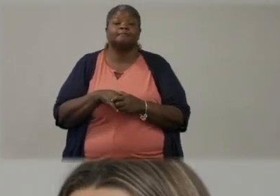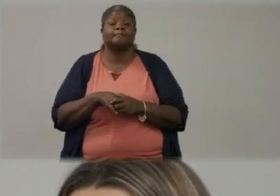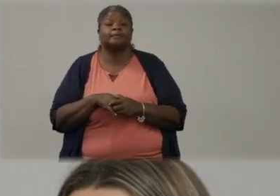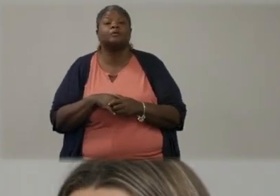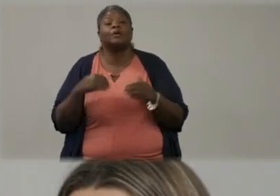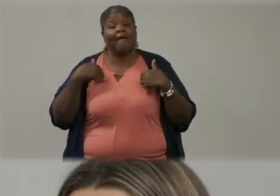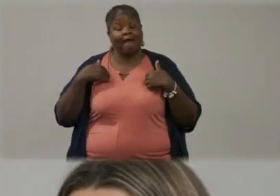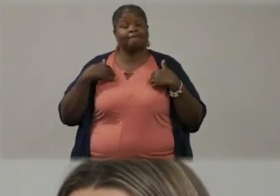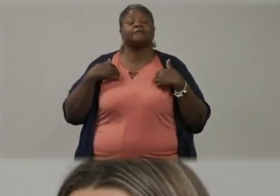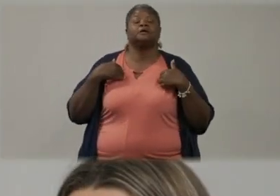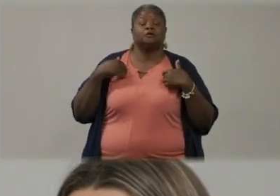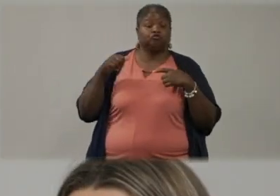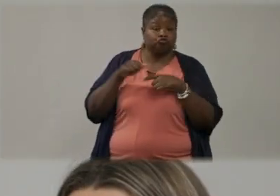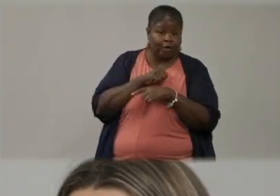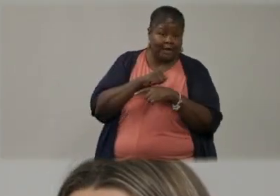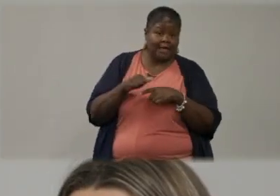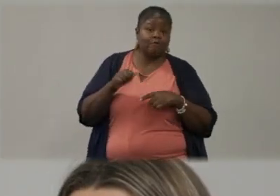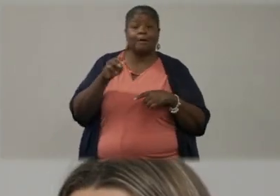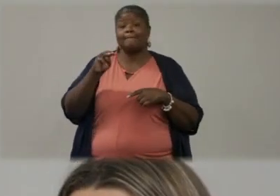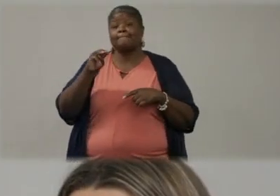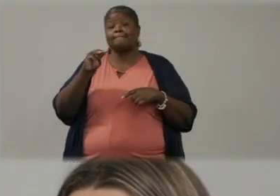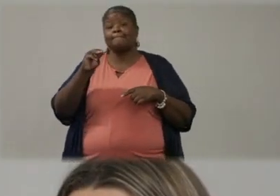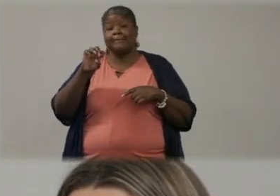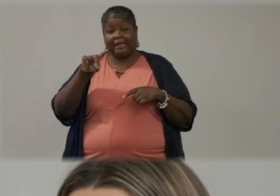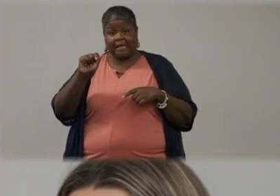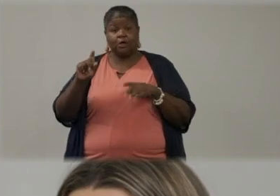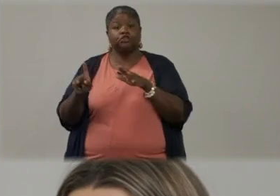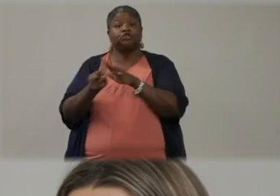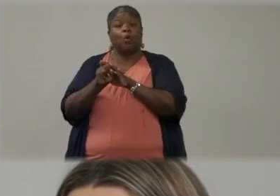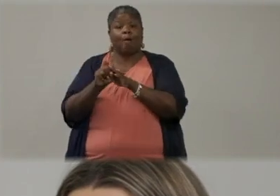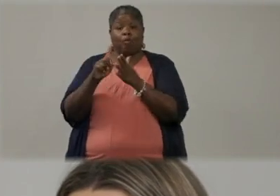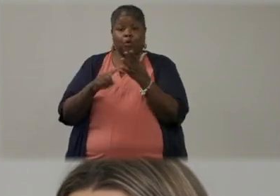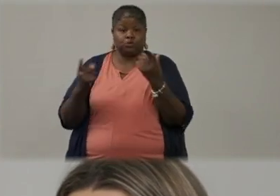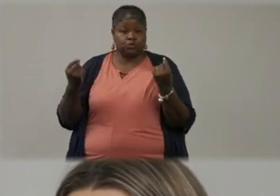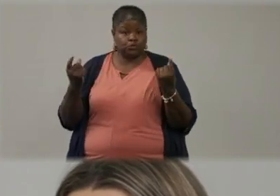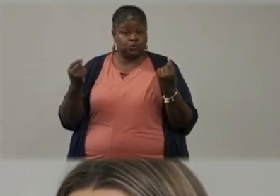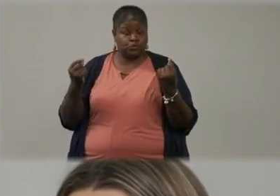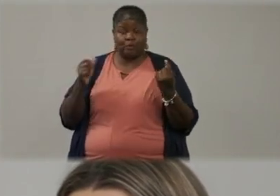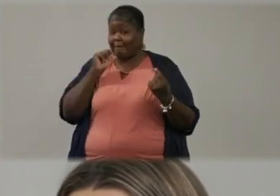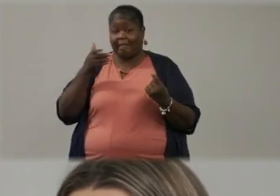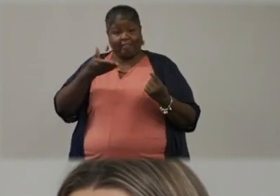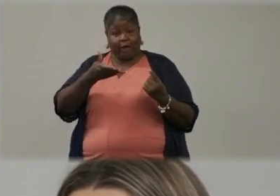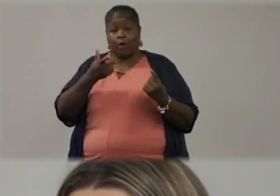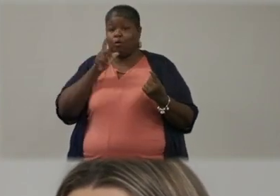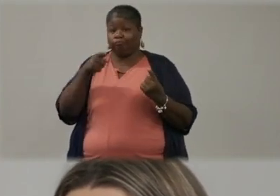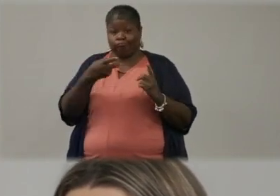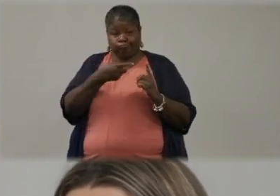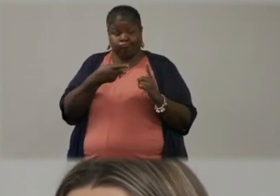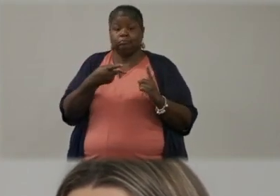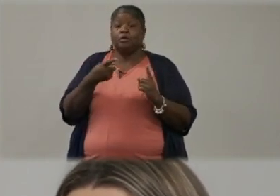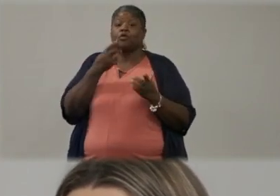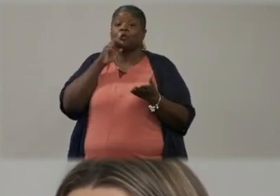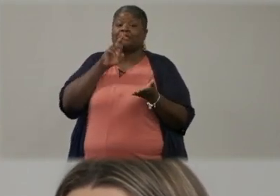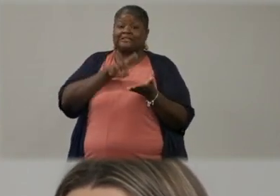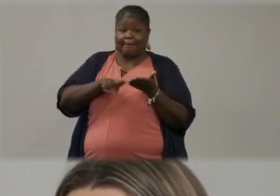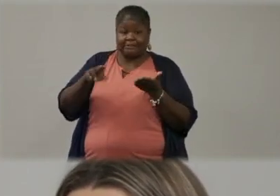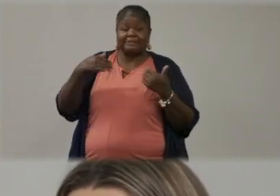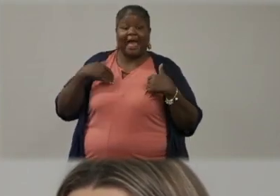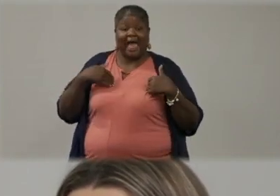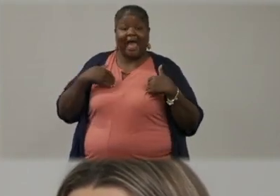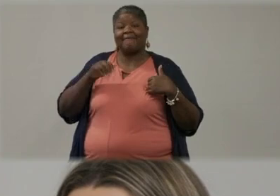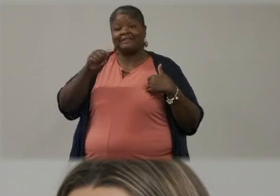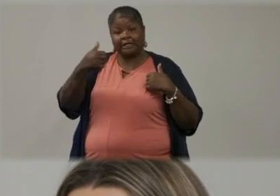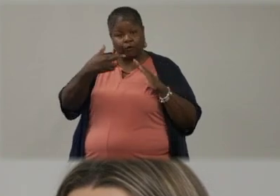we have training for when the media shows up, what to do. And the receptionist has like